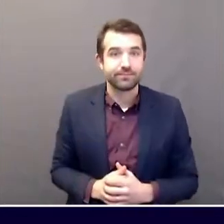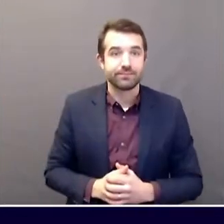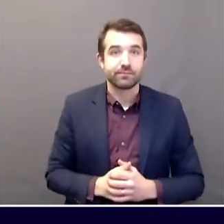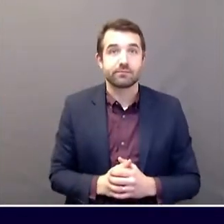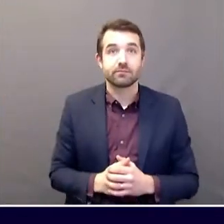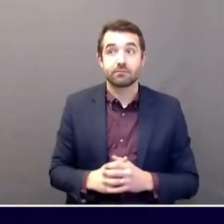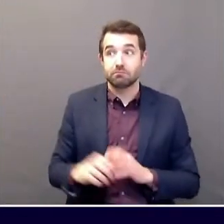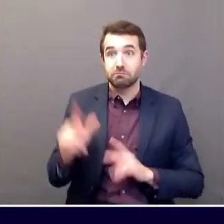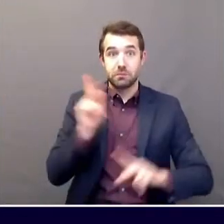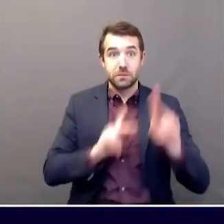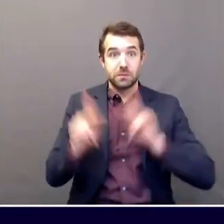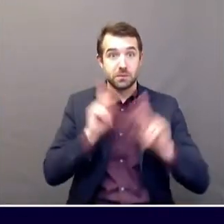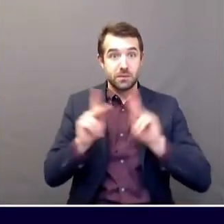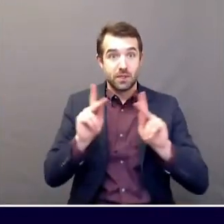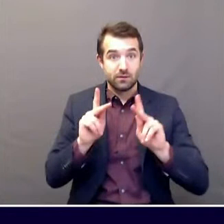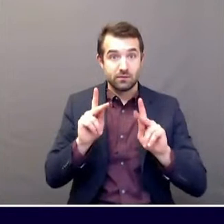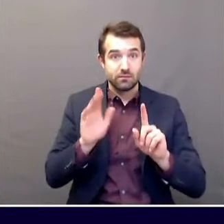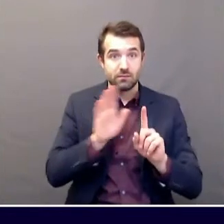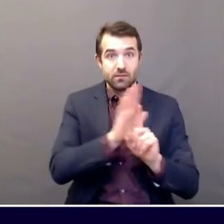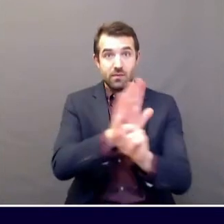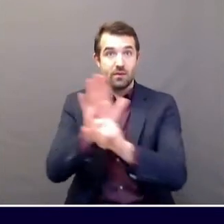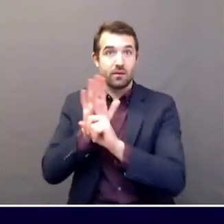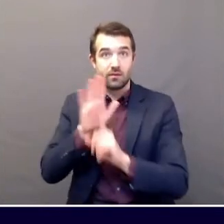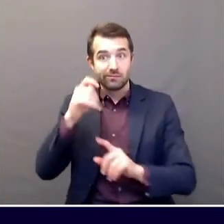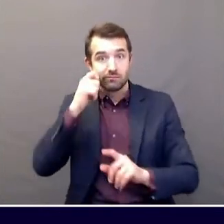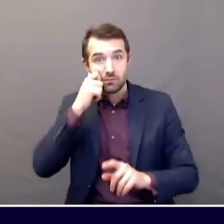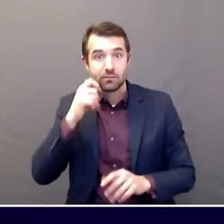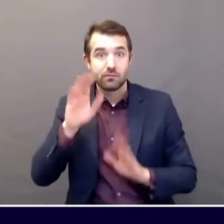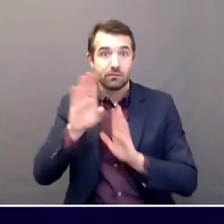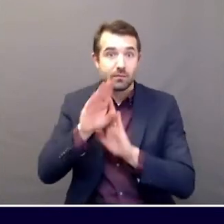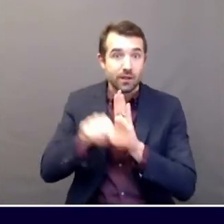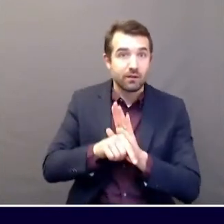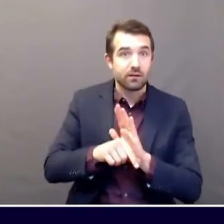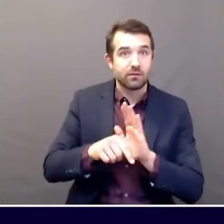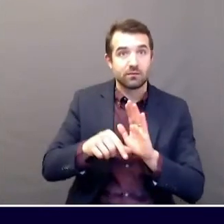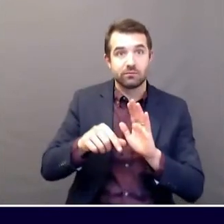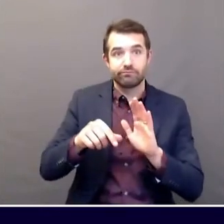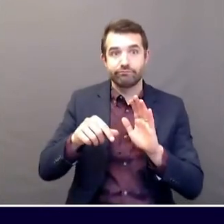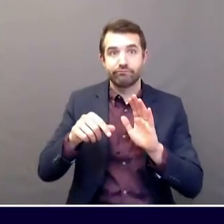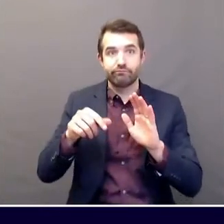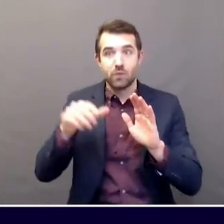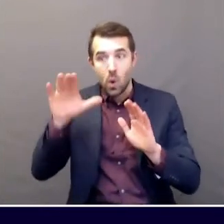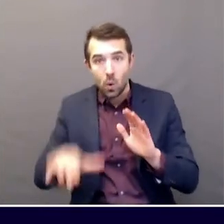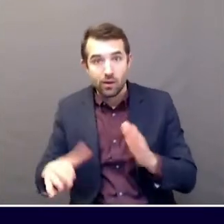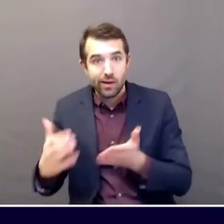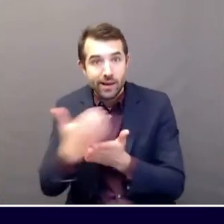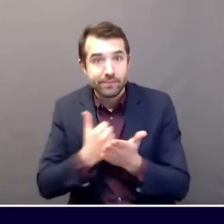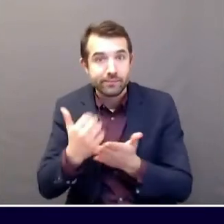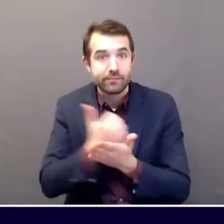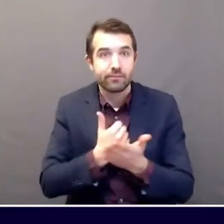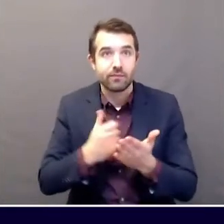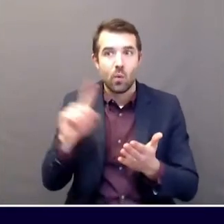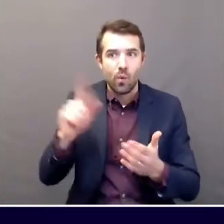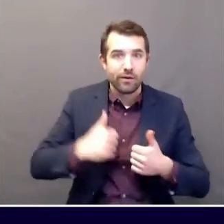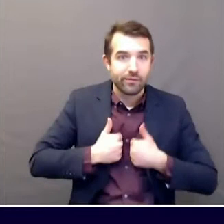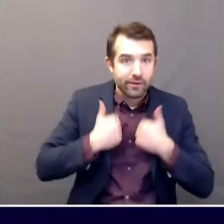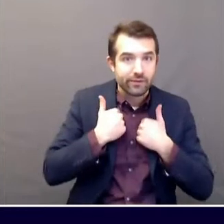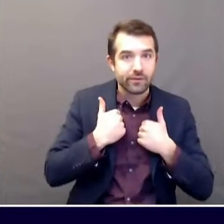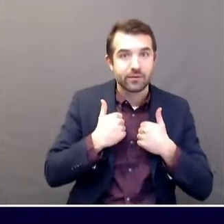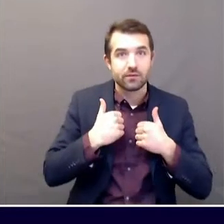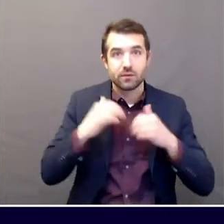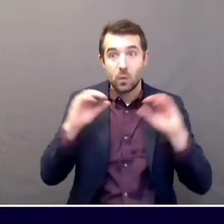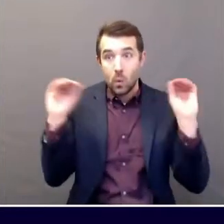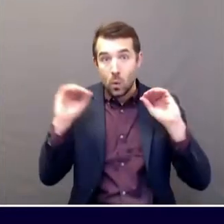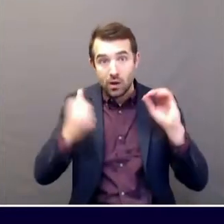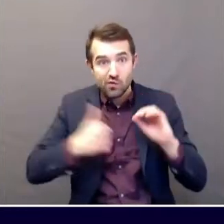their race or ethnicity, be challenged in getting a vaccine, but also people because their economic circumstances or housing circumstances are as